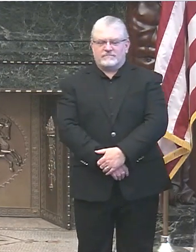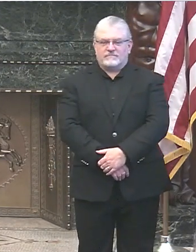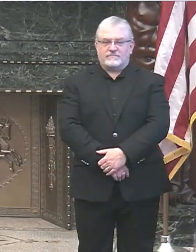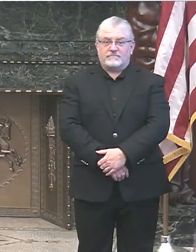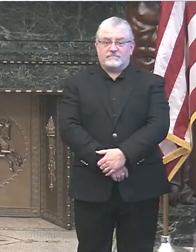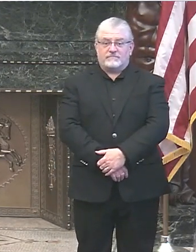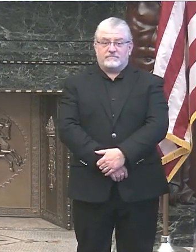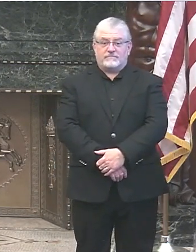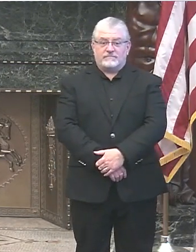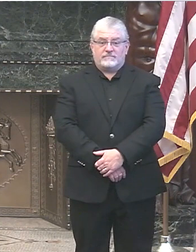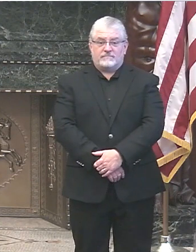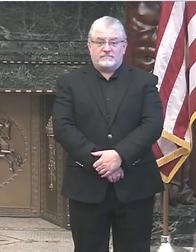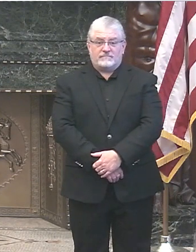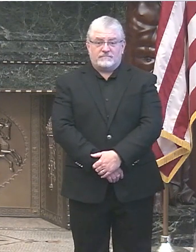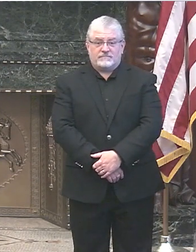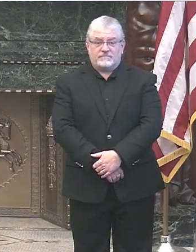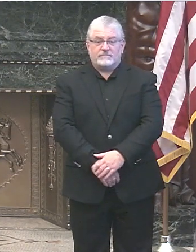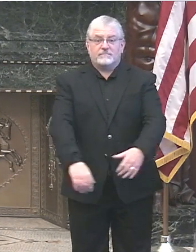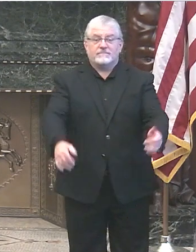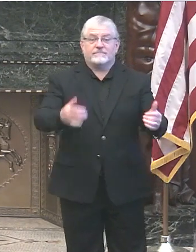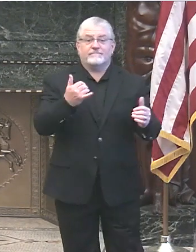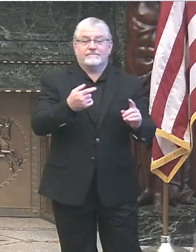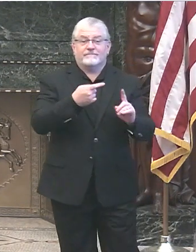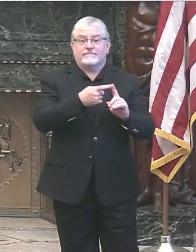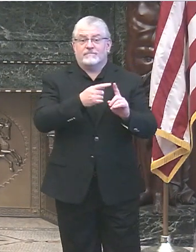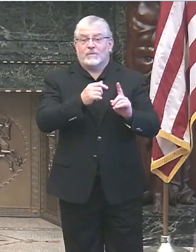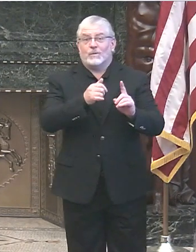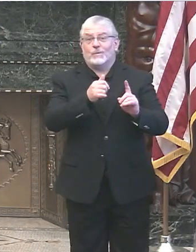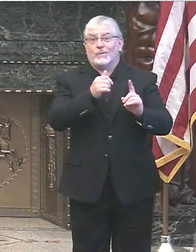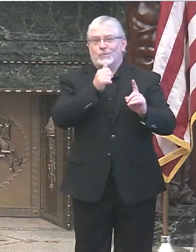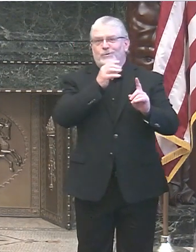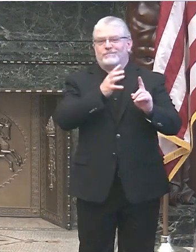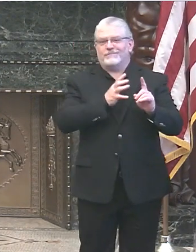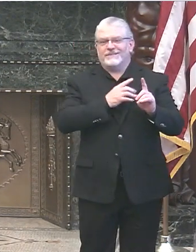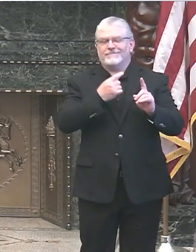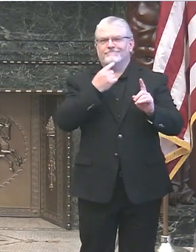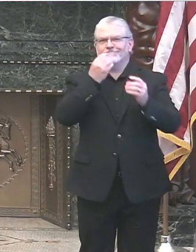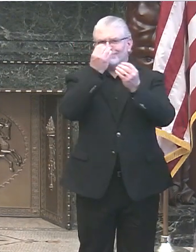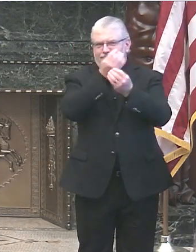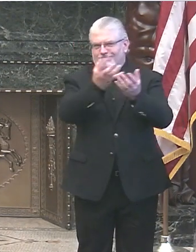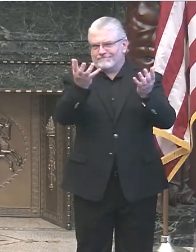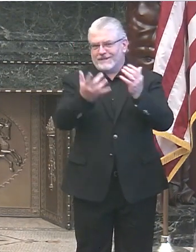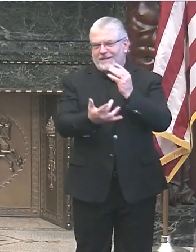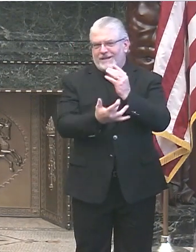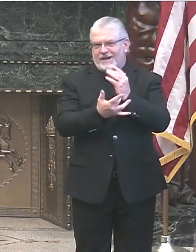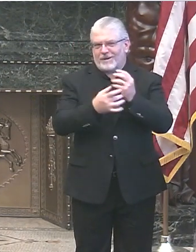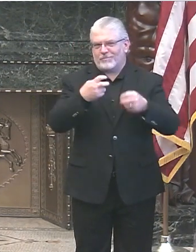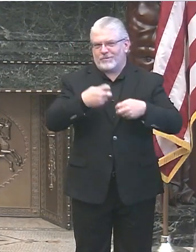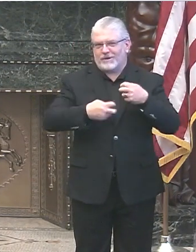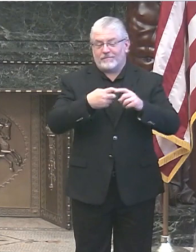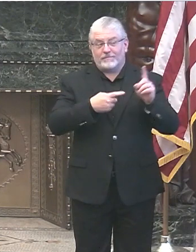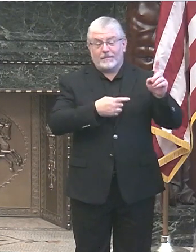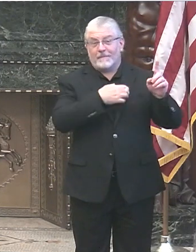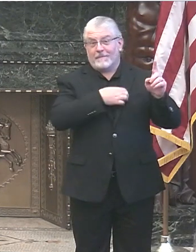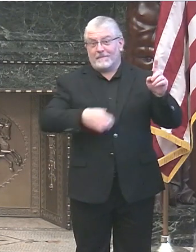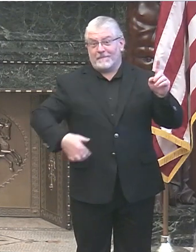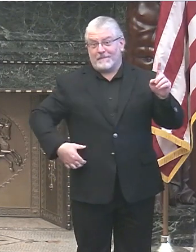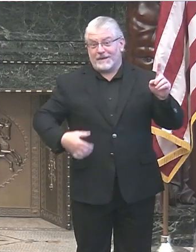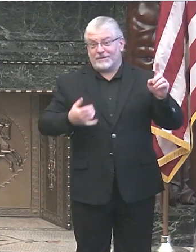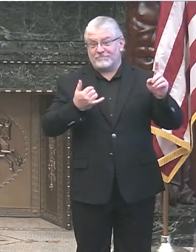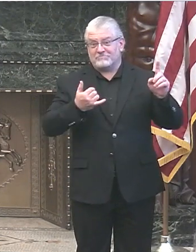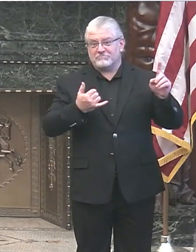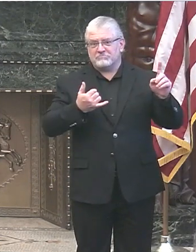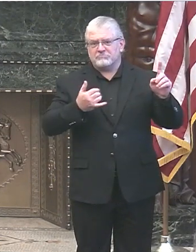Hi all, we are having a little bit of a technical issue with the mayor's remarks. I would like to ask Dr. Farley if